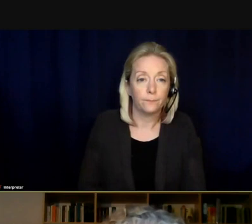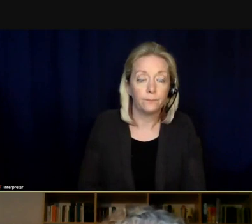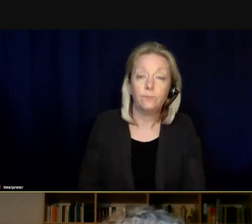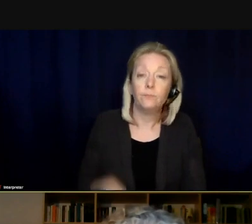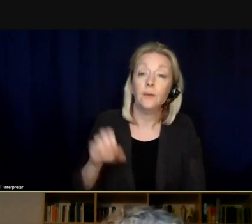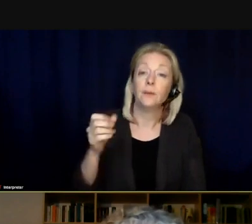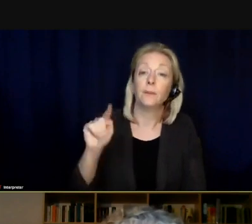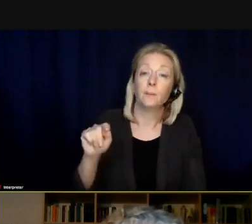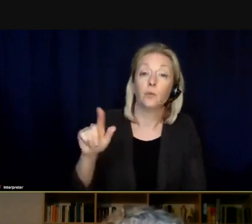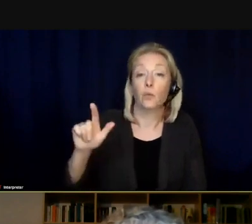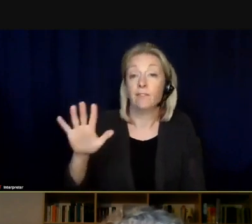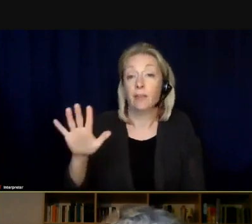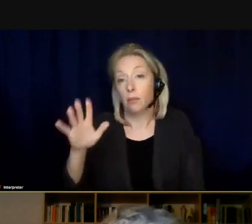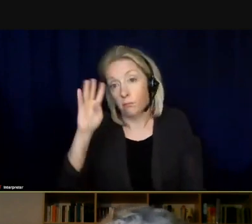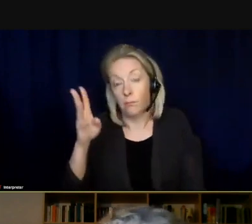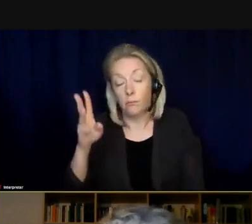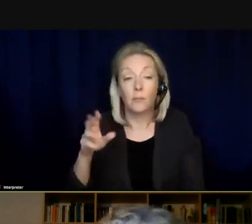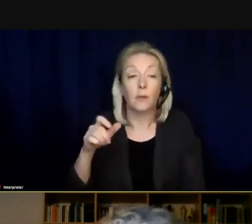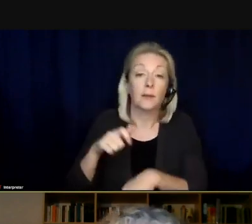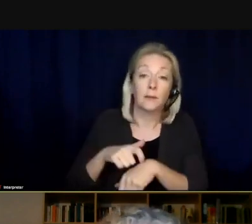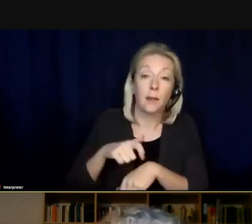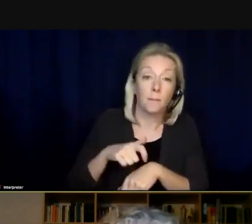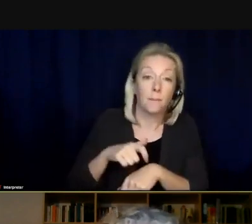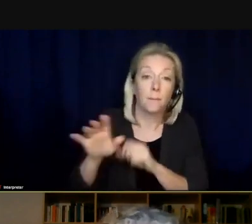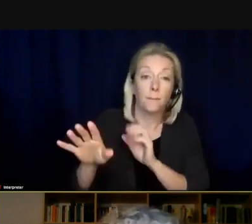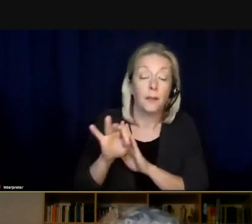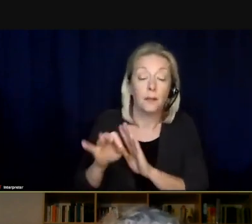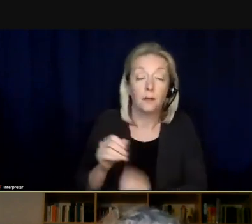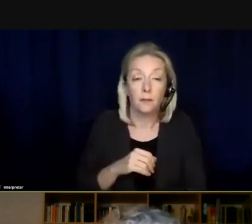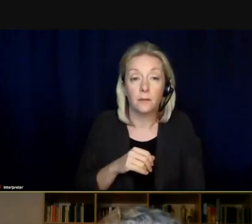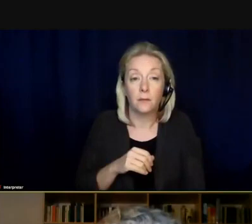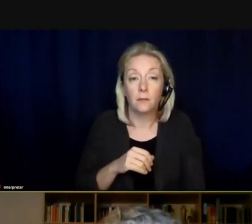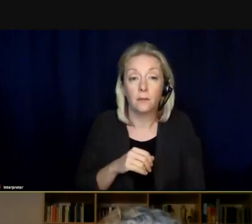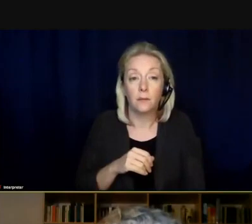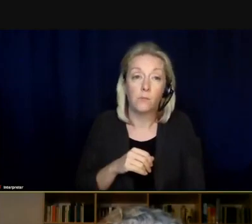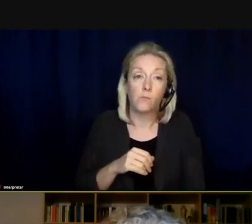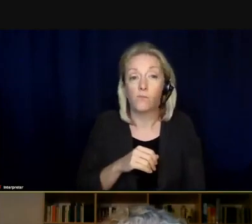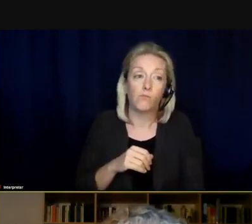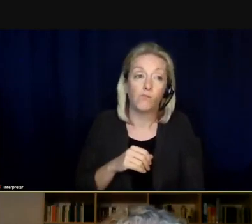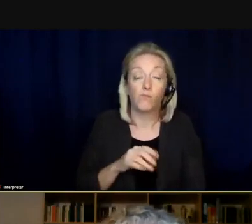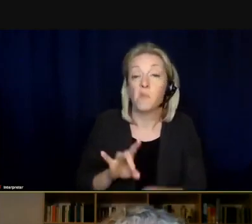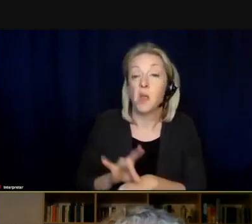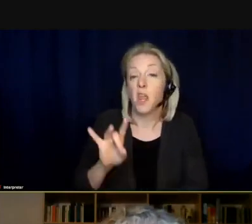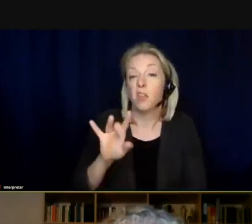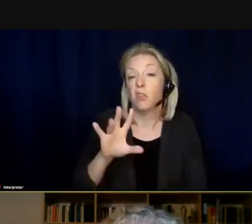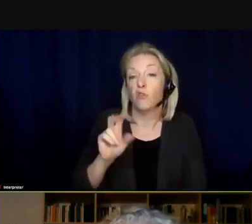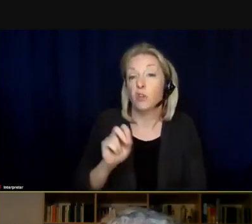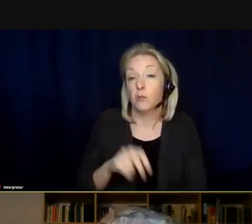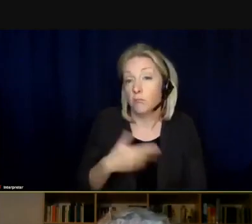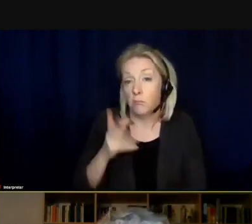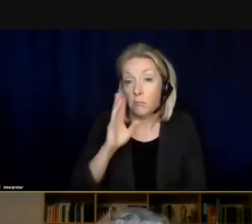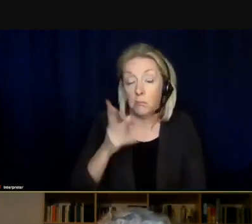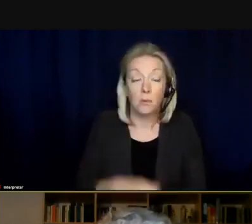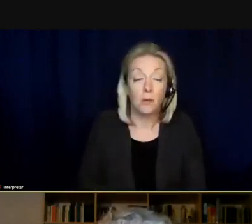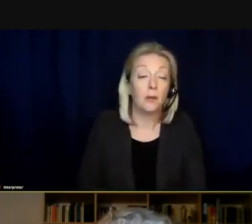September 25th and we'll pick a time. And the time may be 8:30 in the morning.